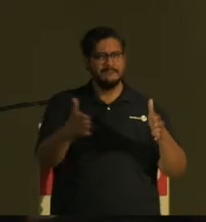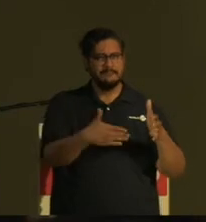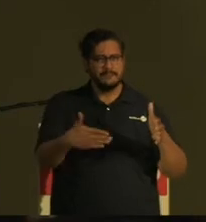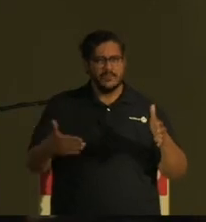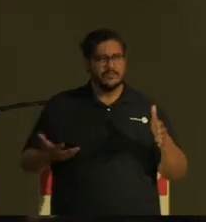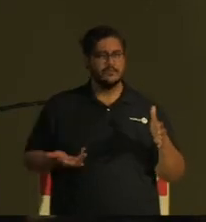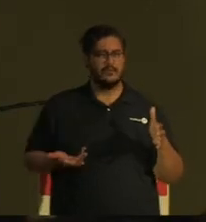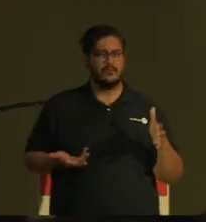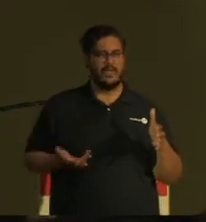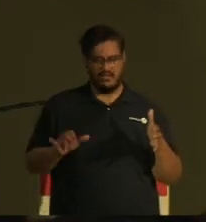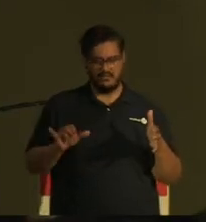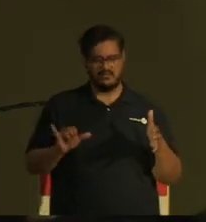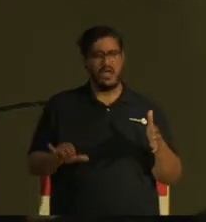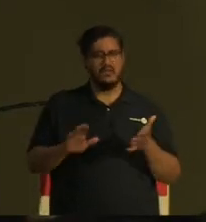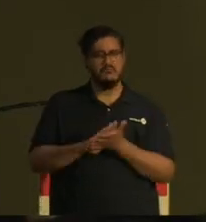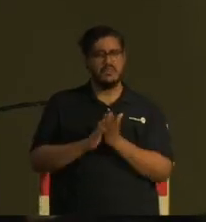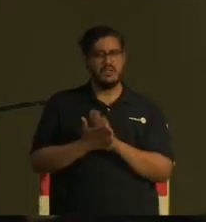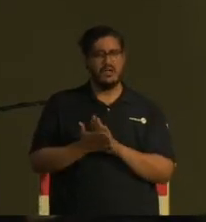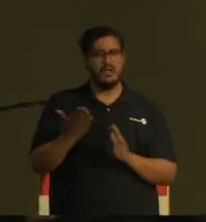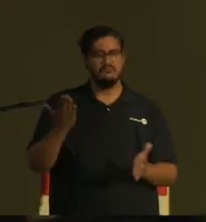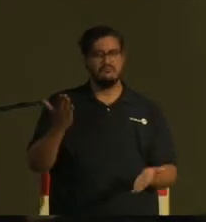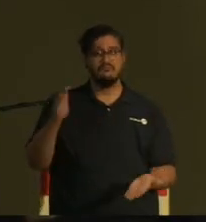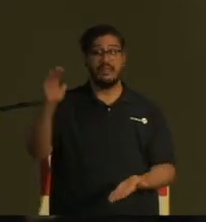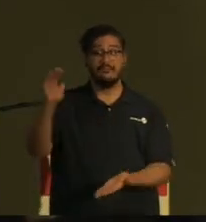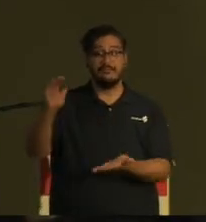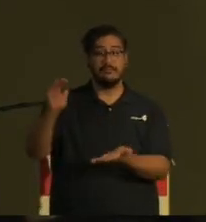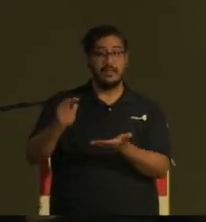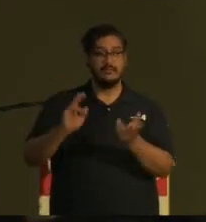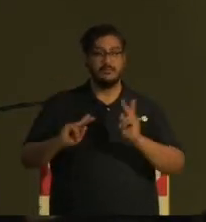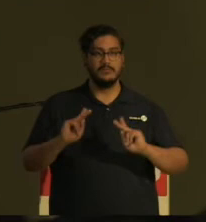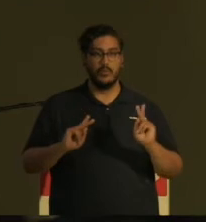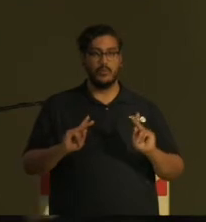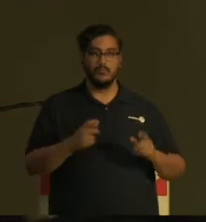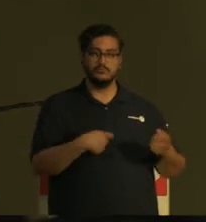that becomes less and less peopled by fish,